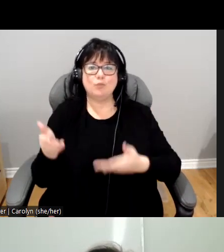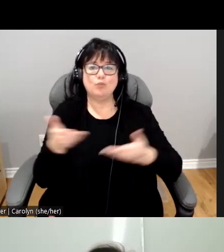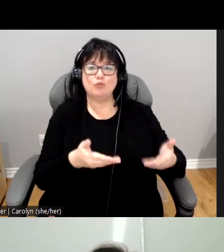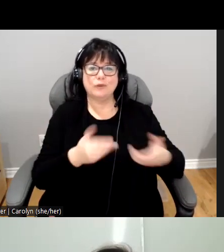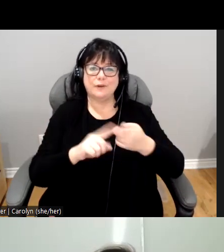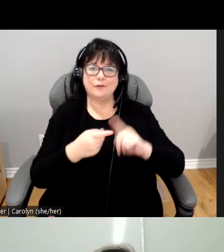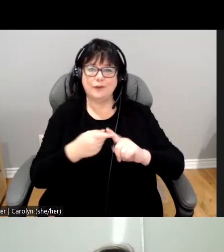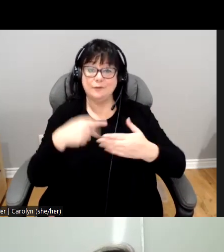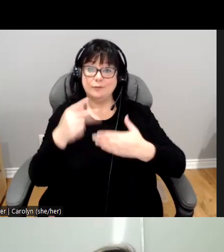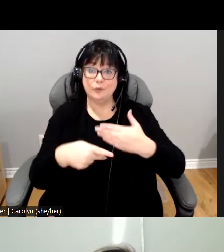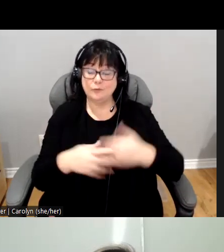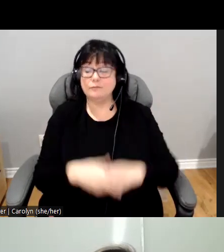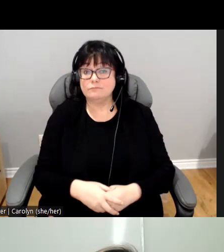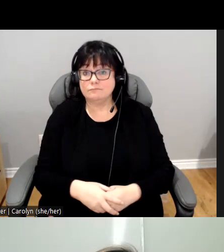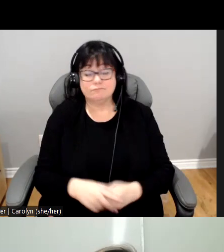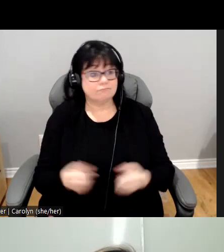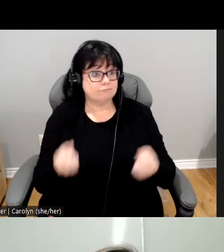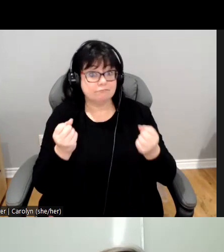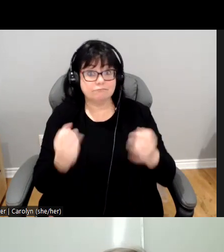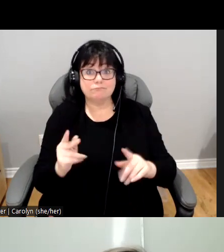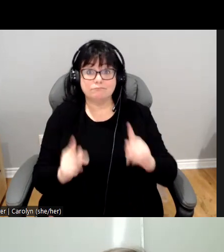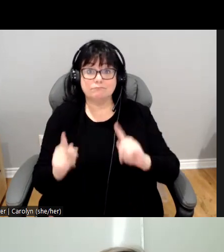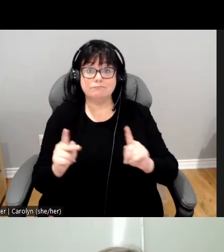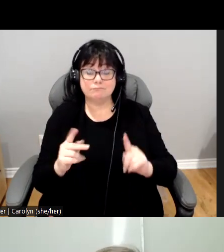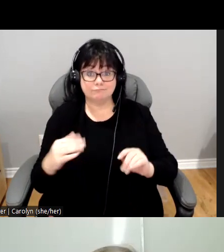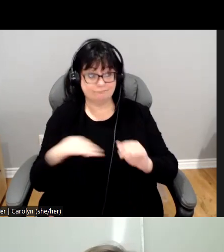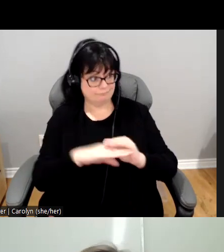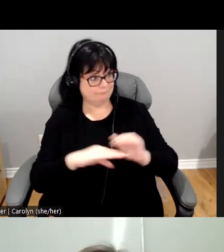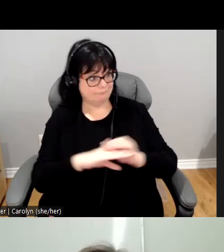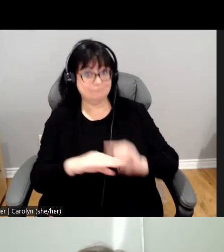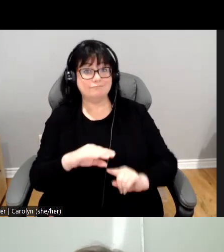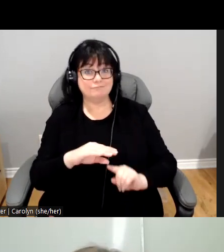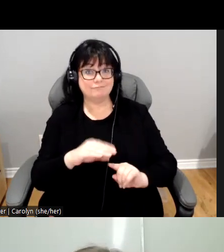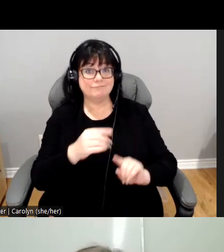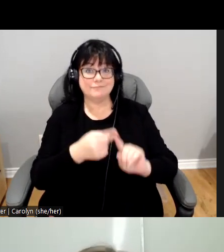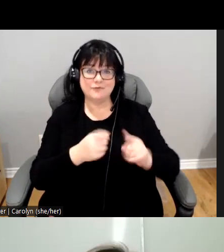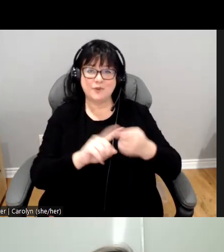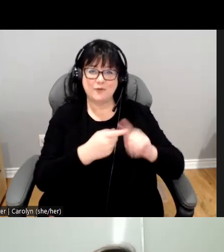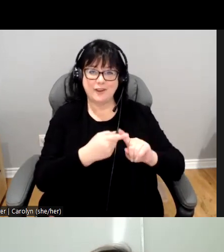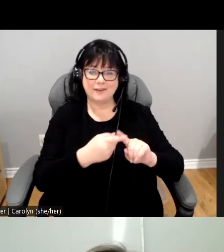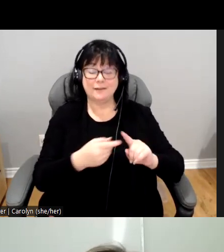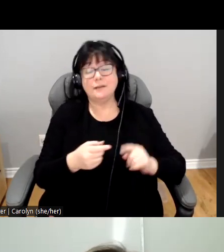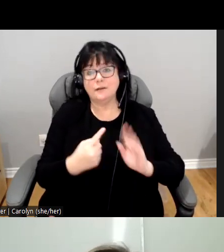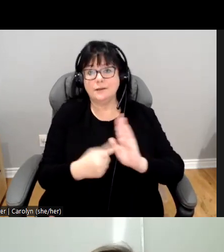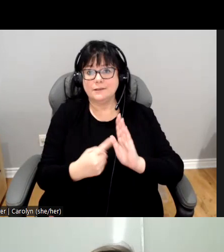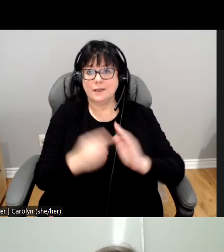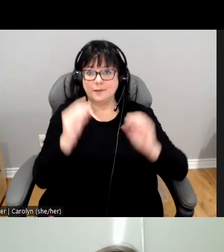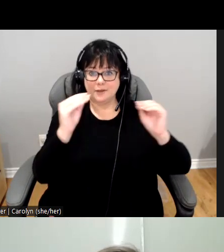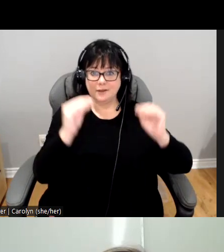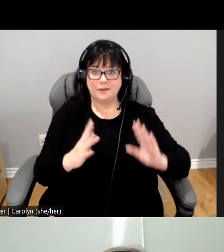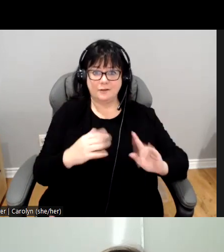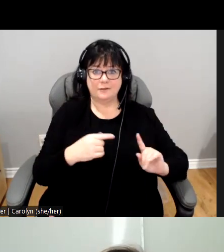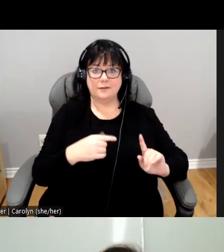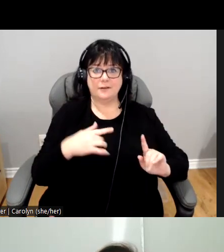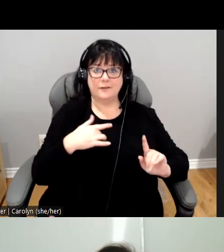a lot of people come into the programming as a friend of somebody else. It can be overwhelming for the instructor if somebody shows up with 2 or 3 people